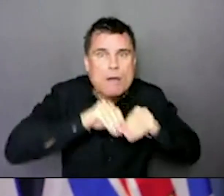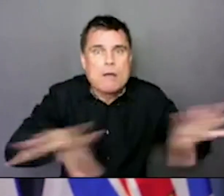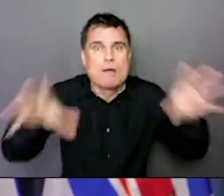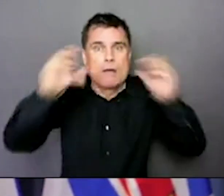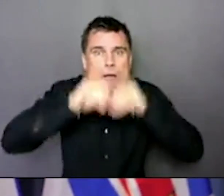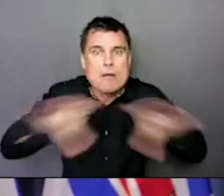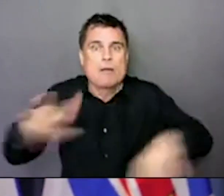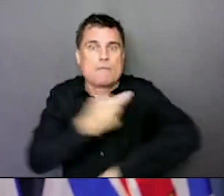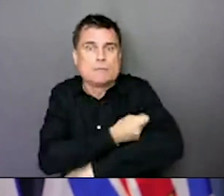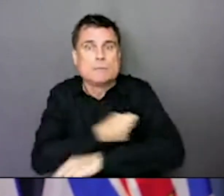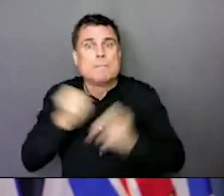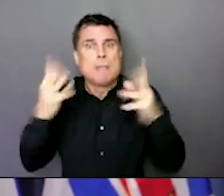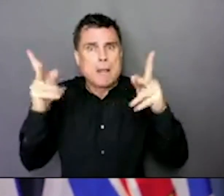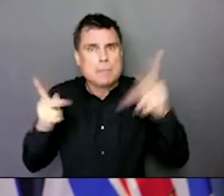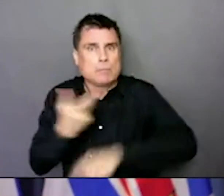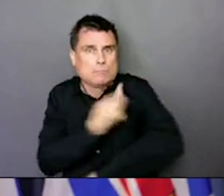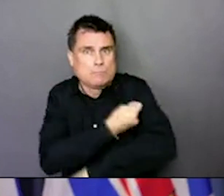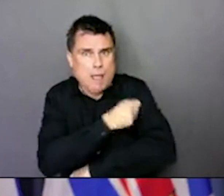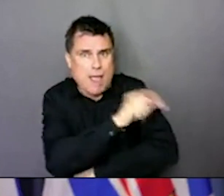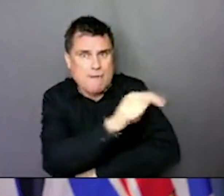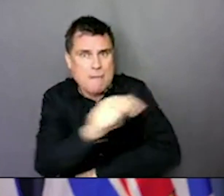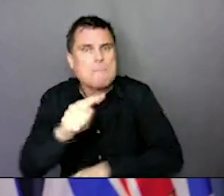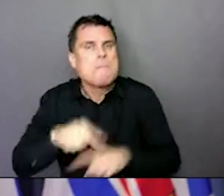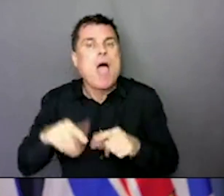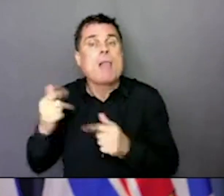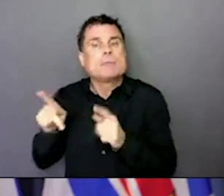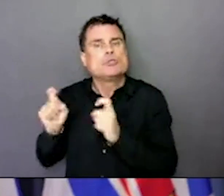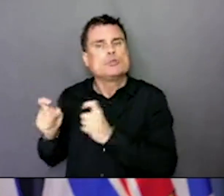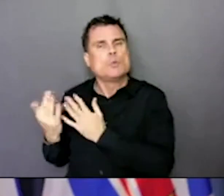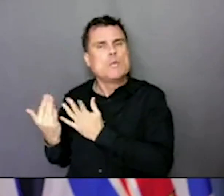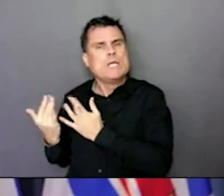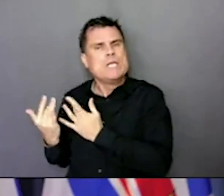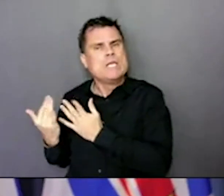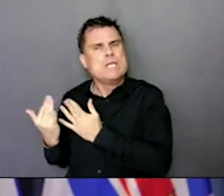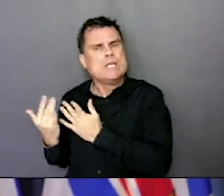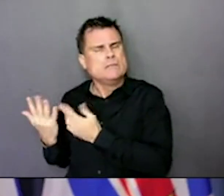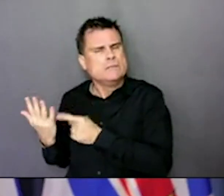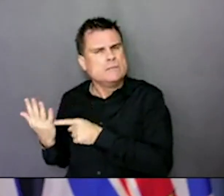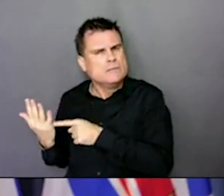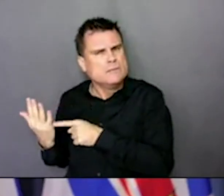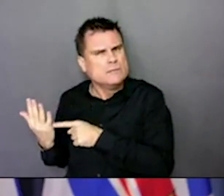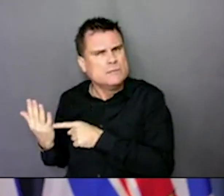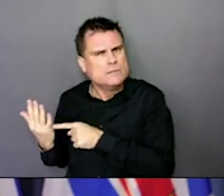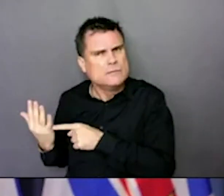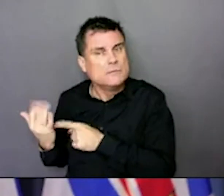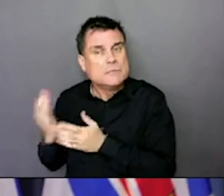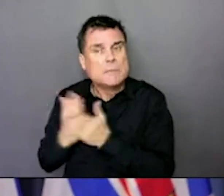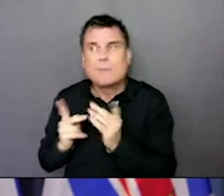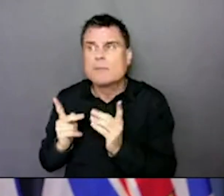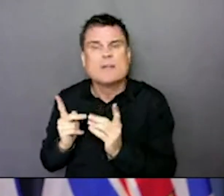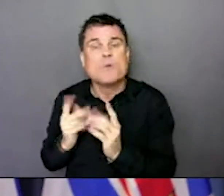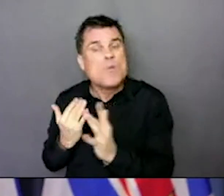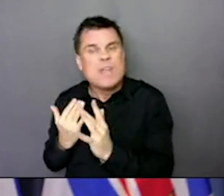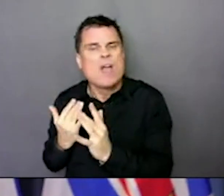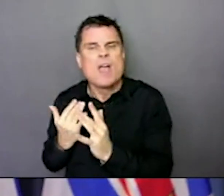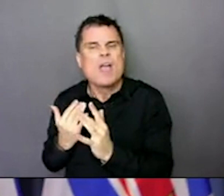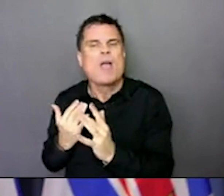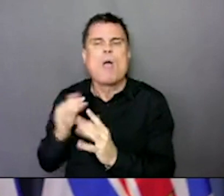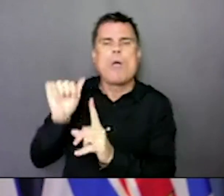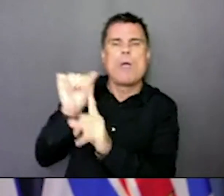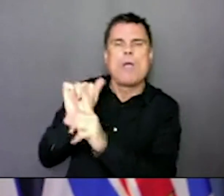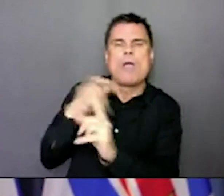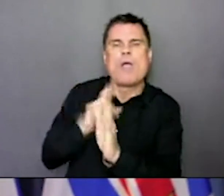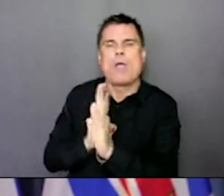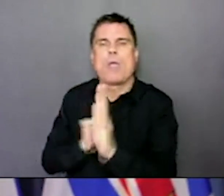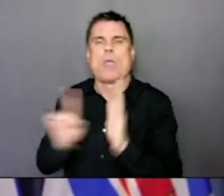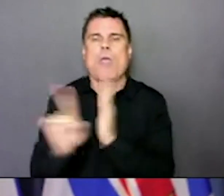lot more people waiting, that there won't be people manipulating the system to get the vaccine earlier than they